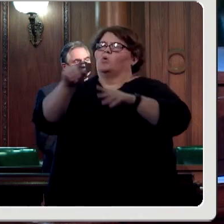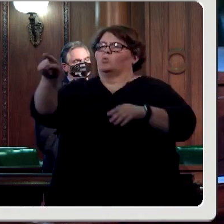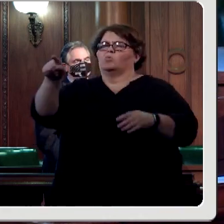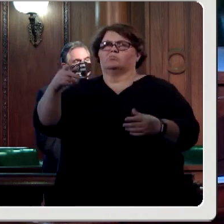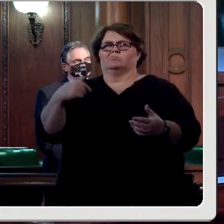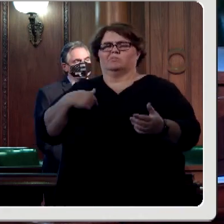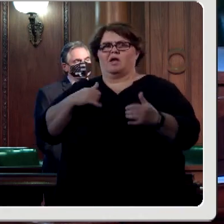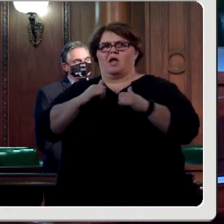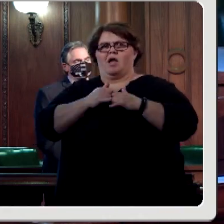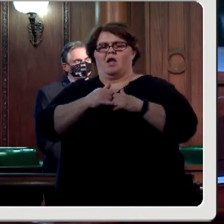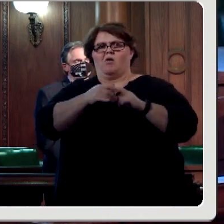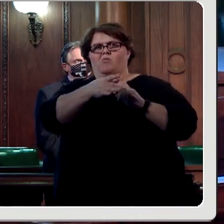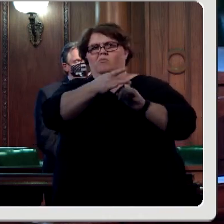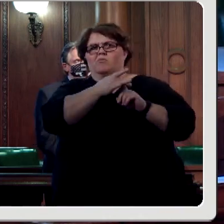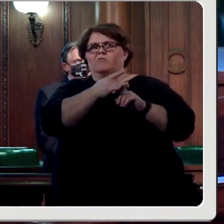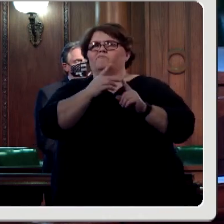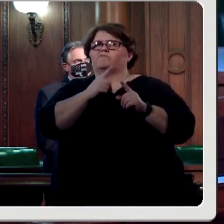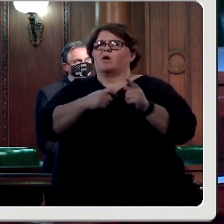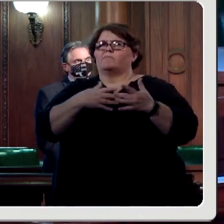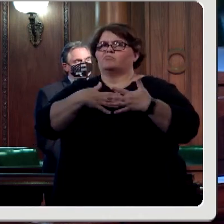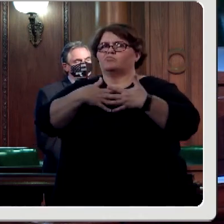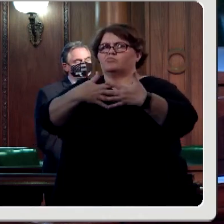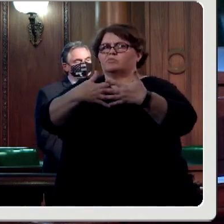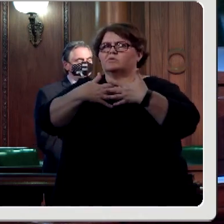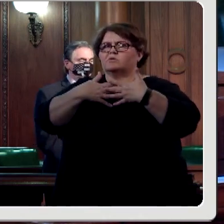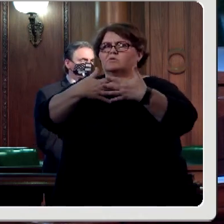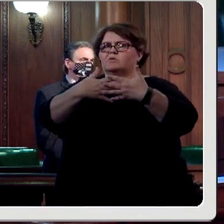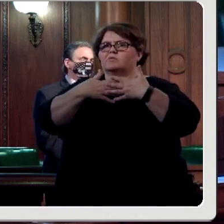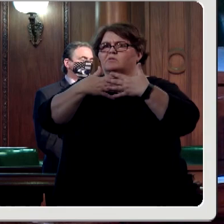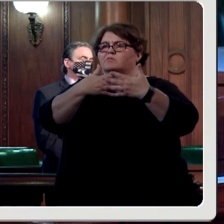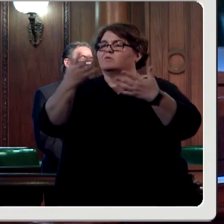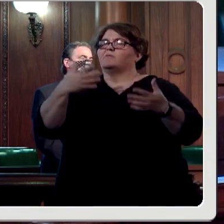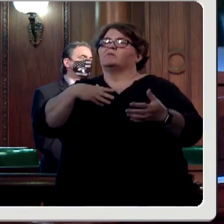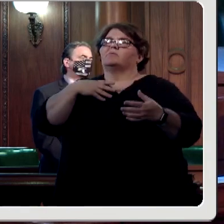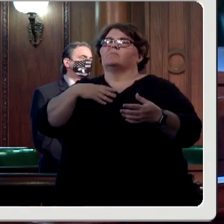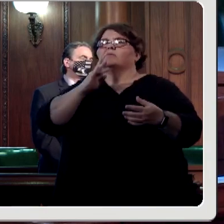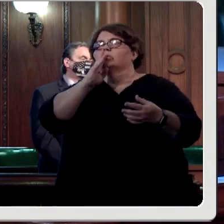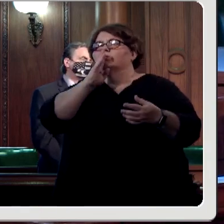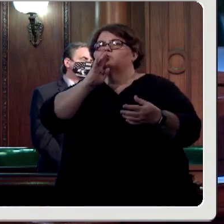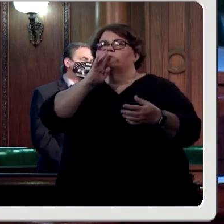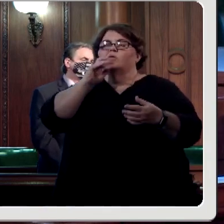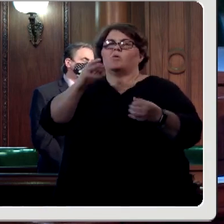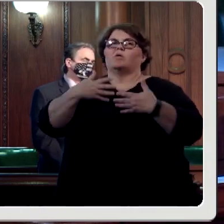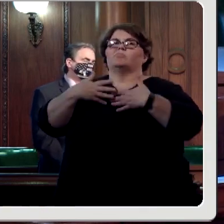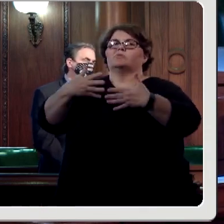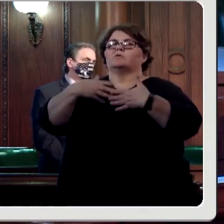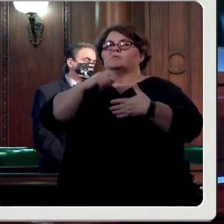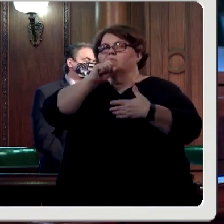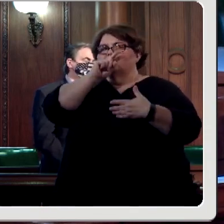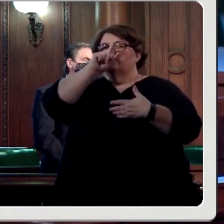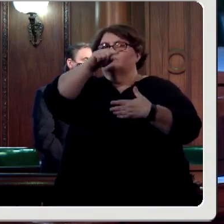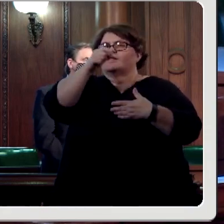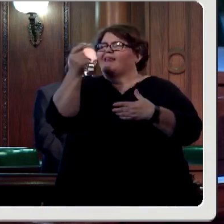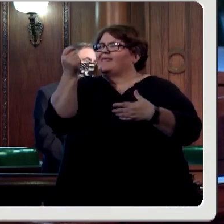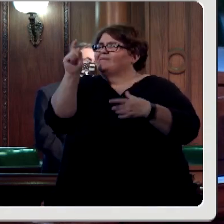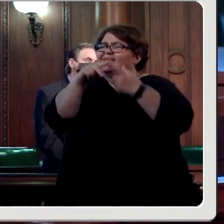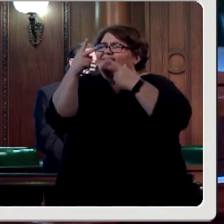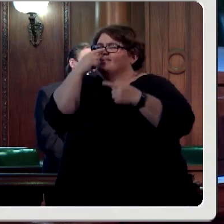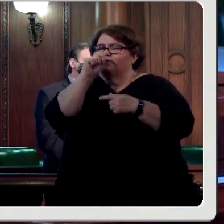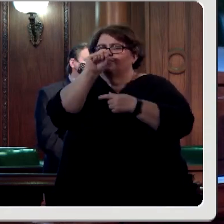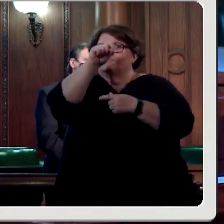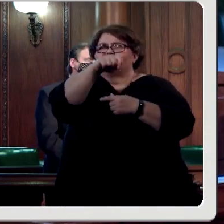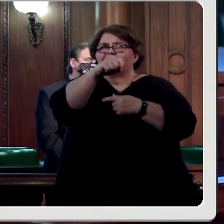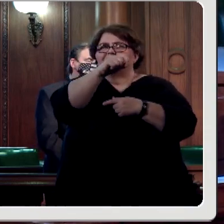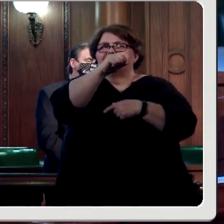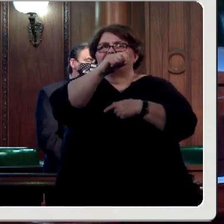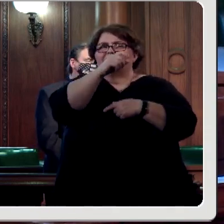exhale them, fall 3 to 6 feet away from us. And so, in as much as we can, maintaining more distance